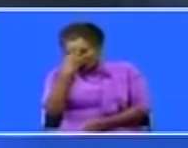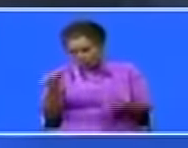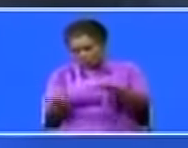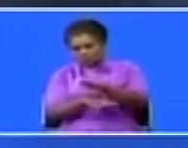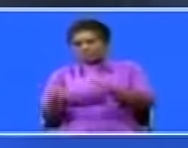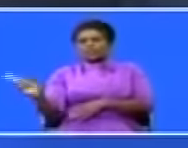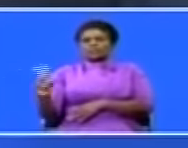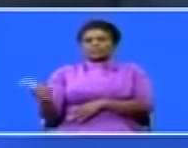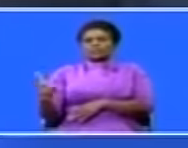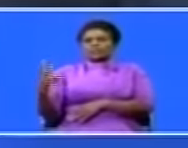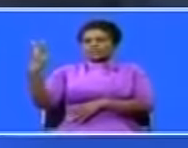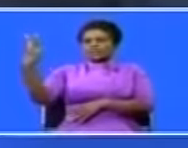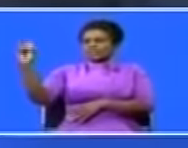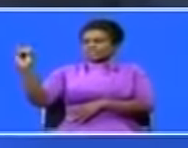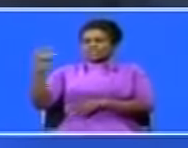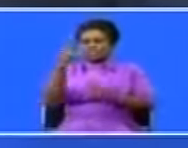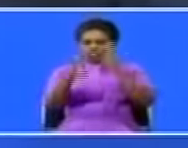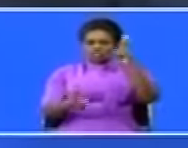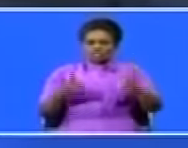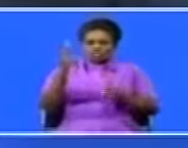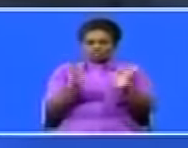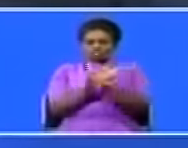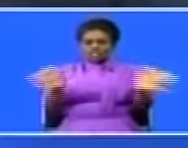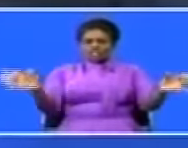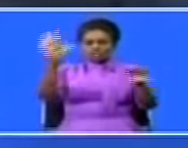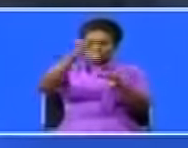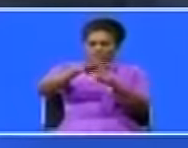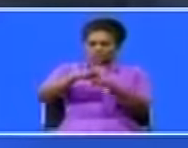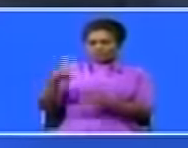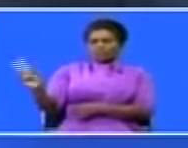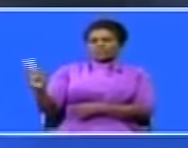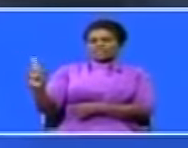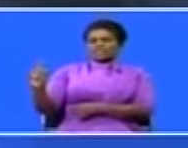for the 2022 general elections to be president of this country.